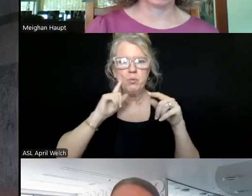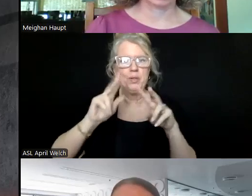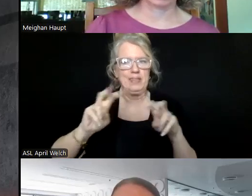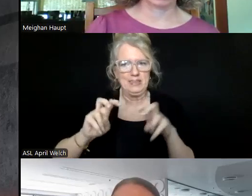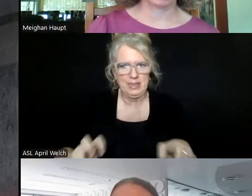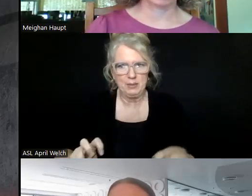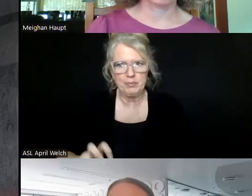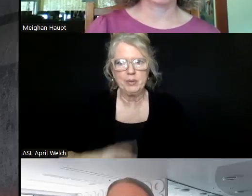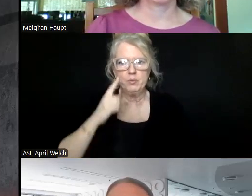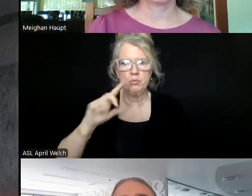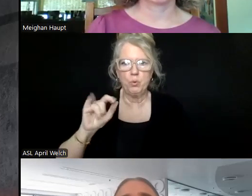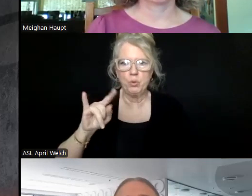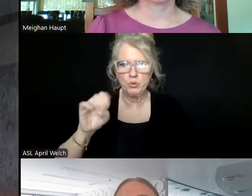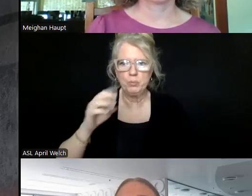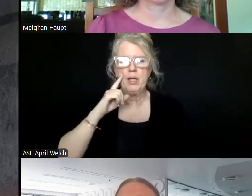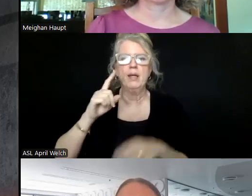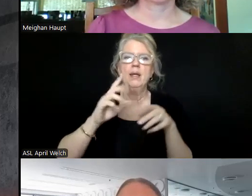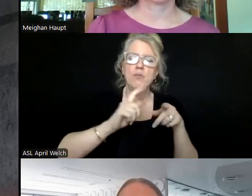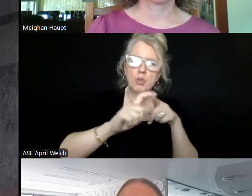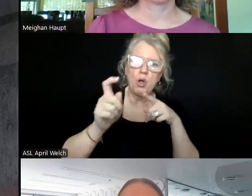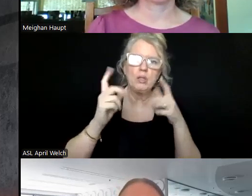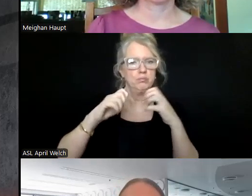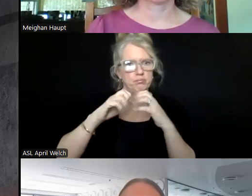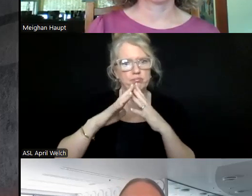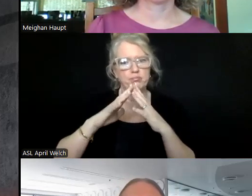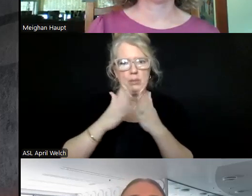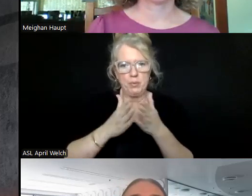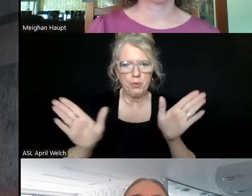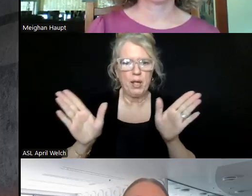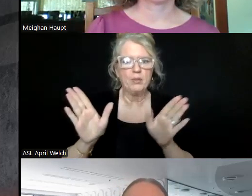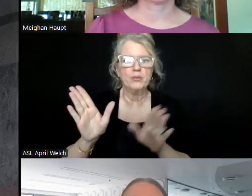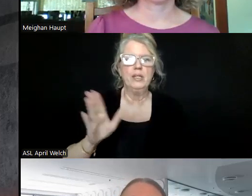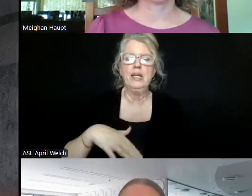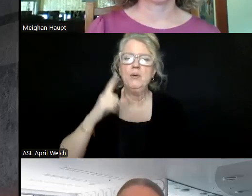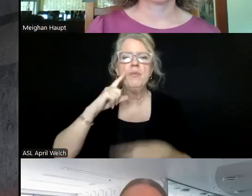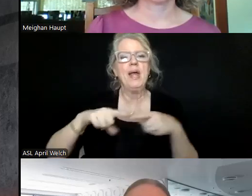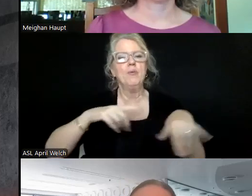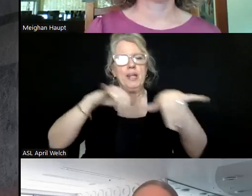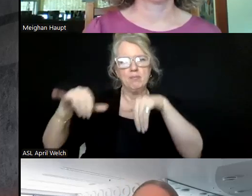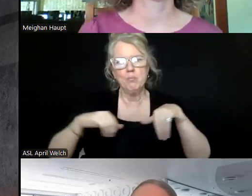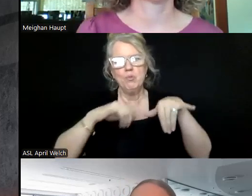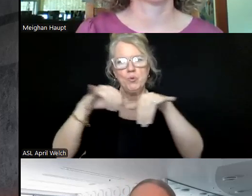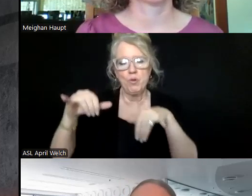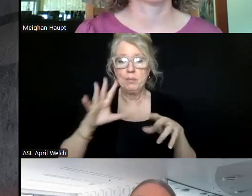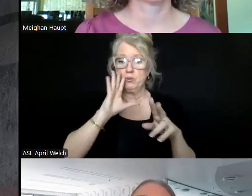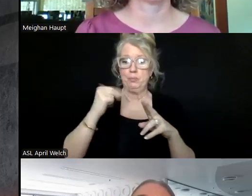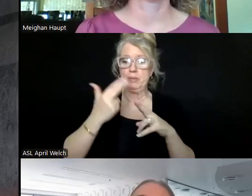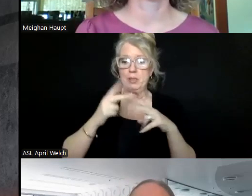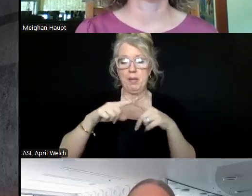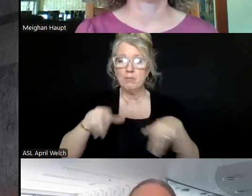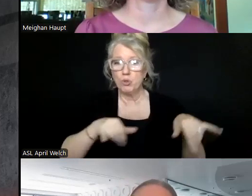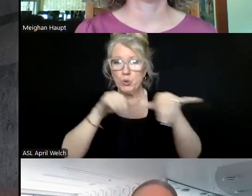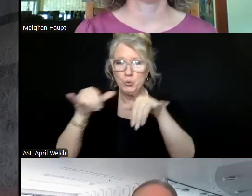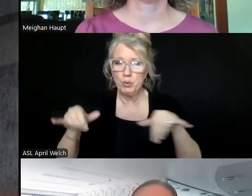risk for callers and implement those across the network so we could have a more uniform practice. And speaking of uniform practices,